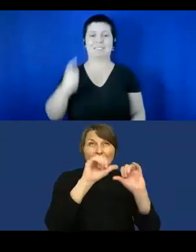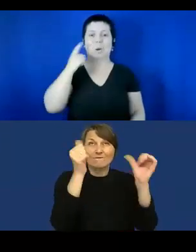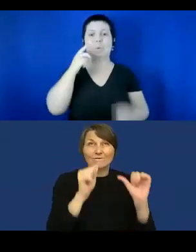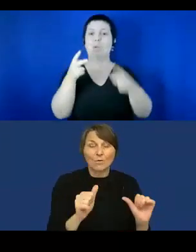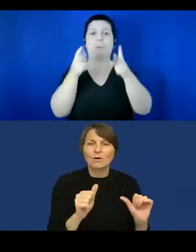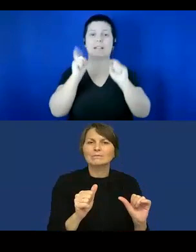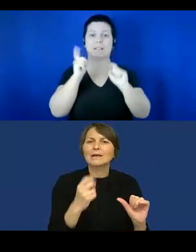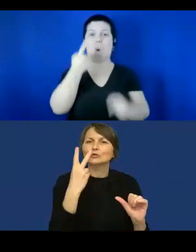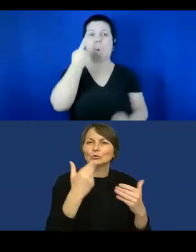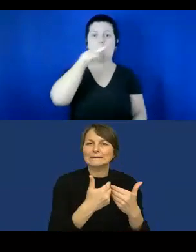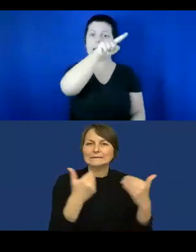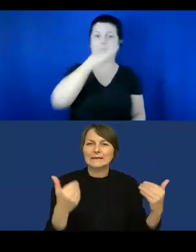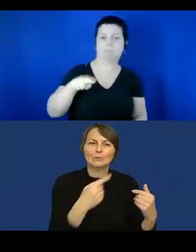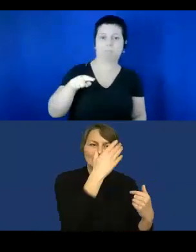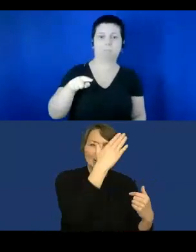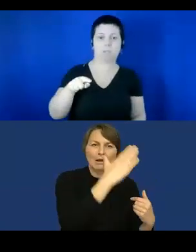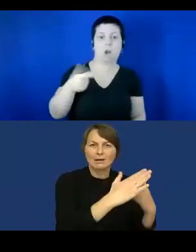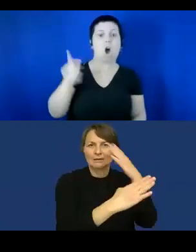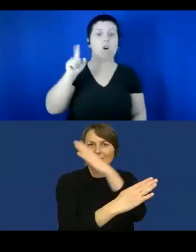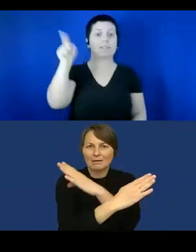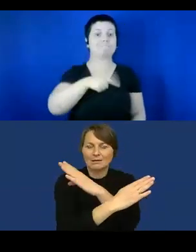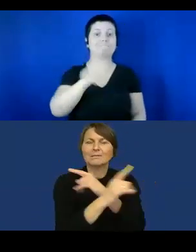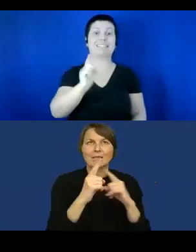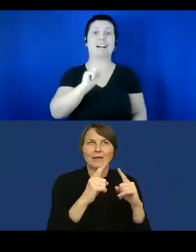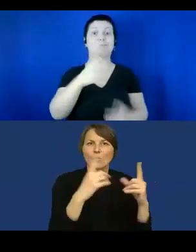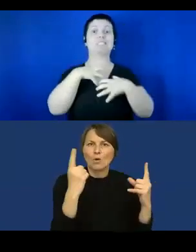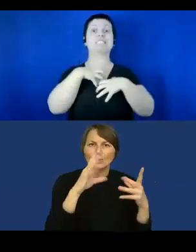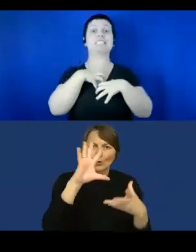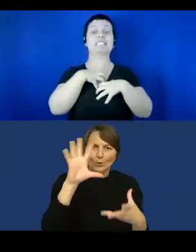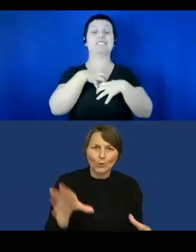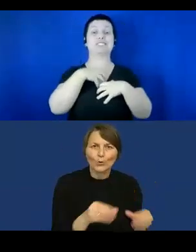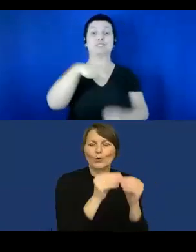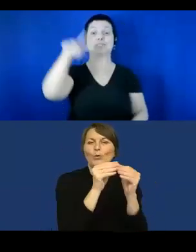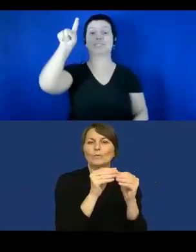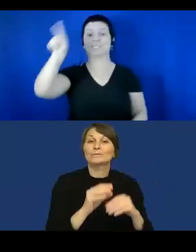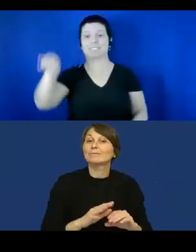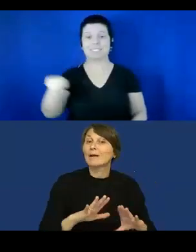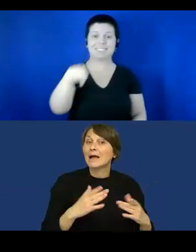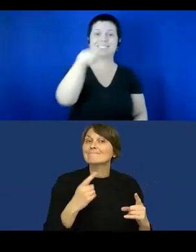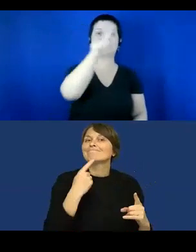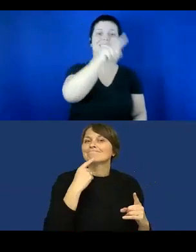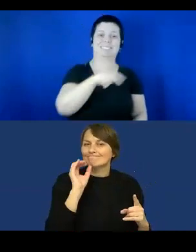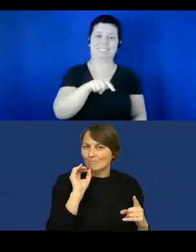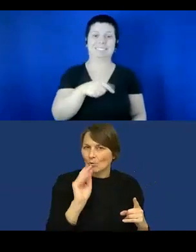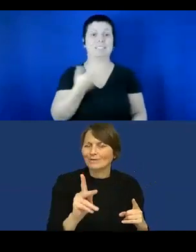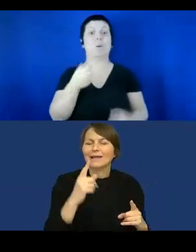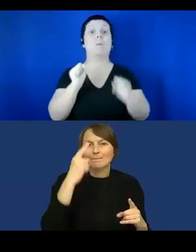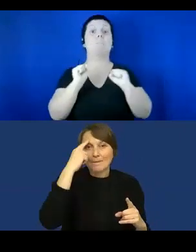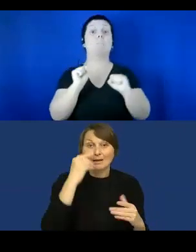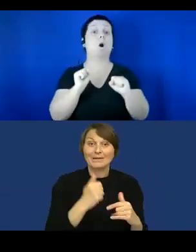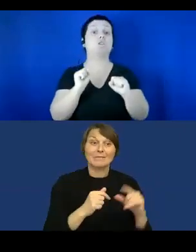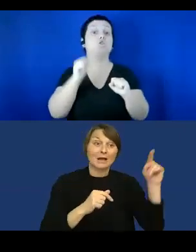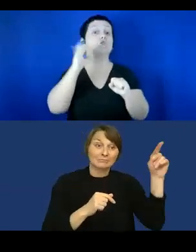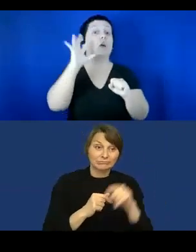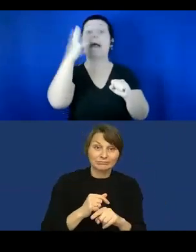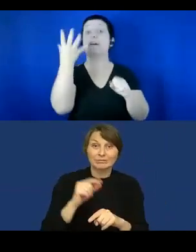line segments. And something like this you can overcome by introducing a longer break between the two line segments. Now, why